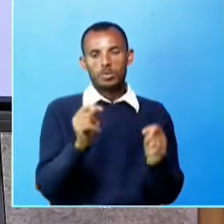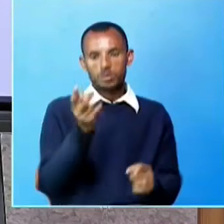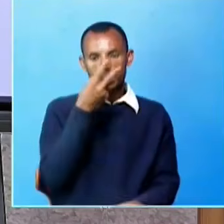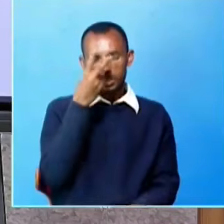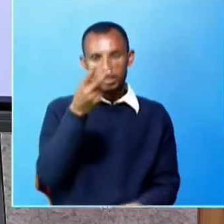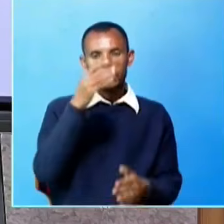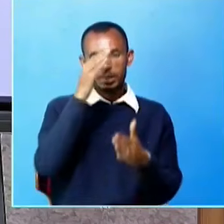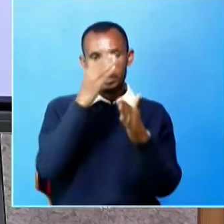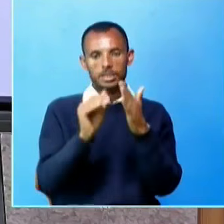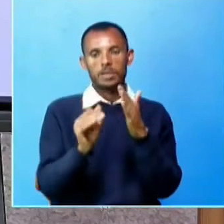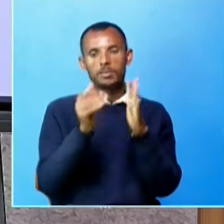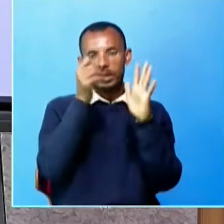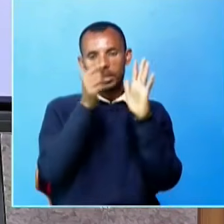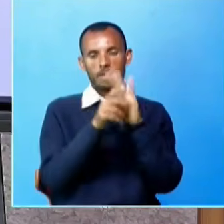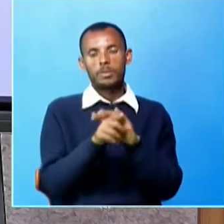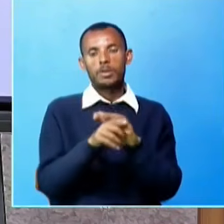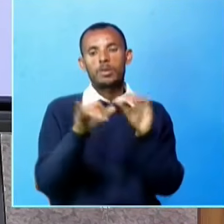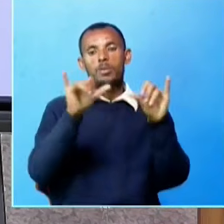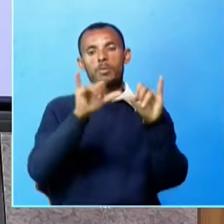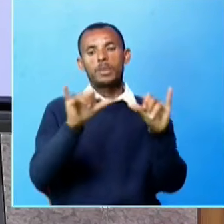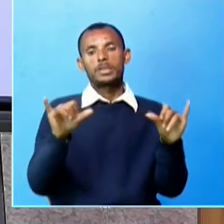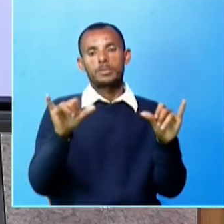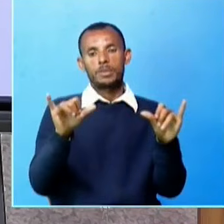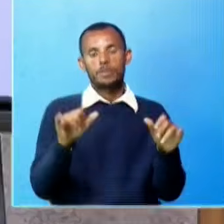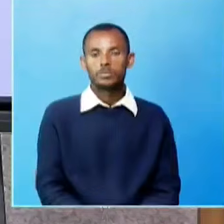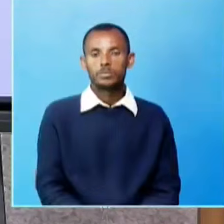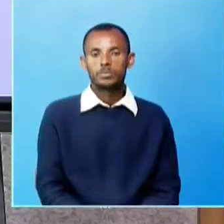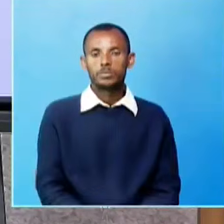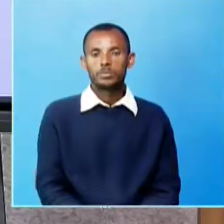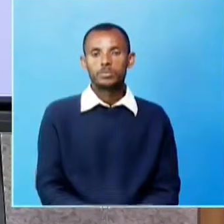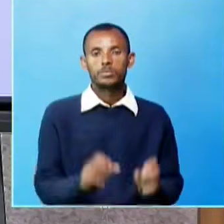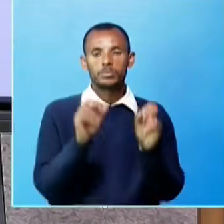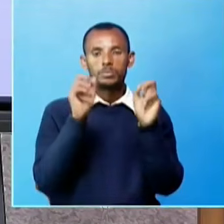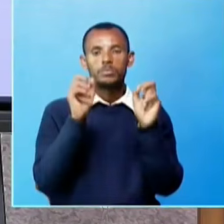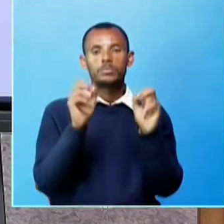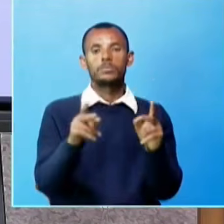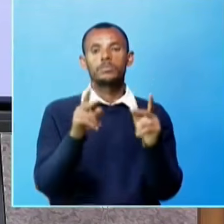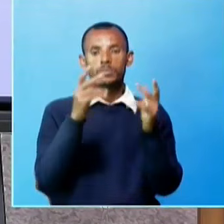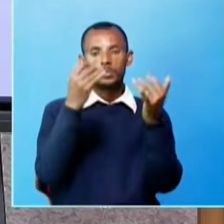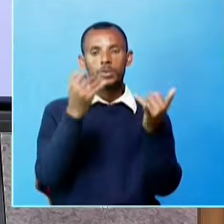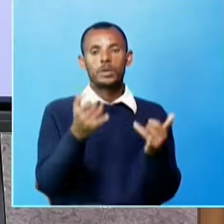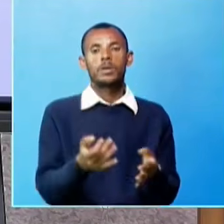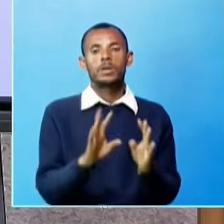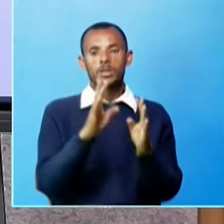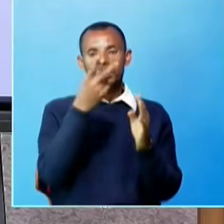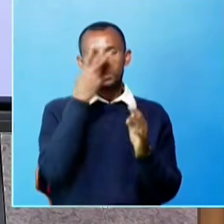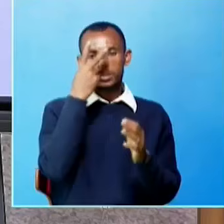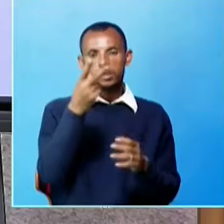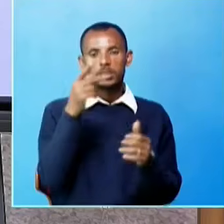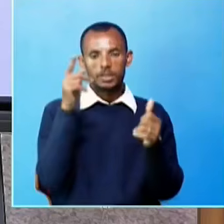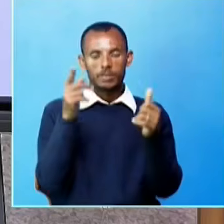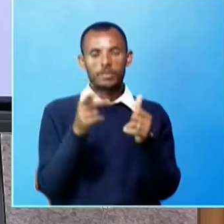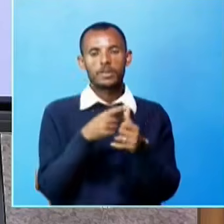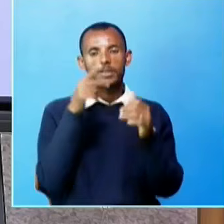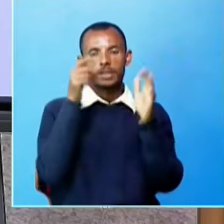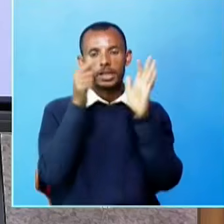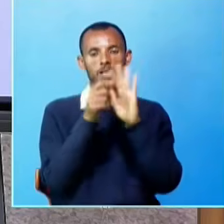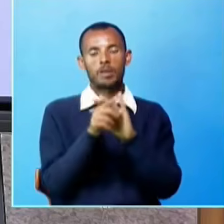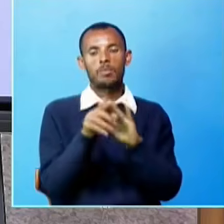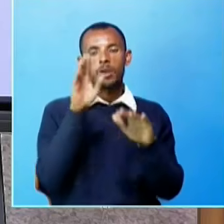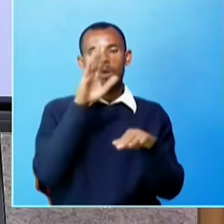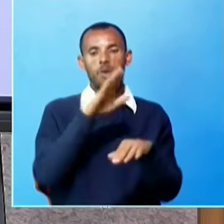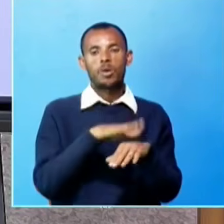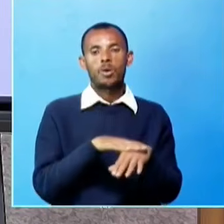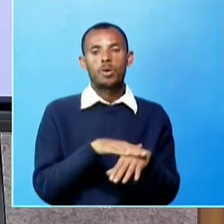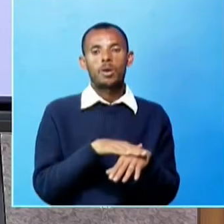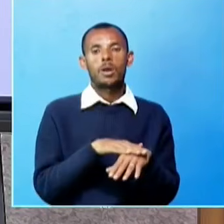some examples on measurements. Okay? Okay, now let's see the first example on